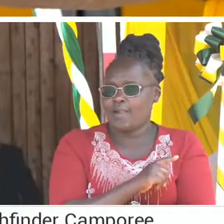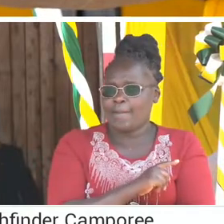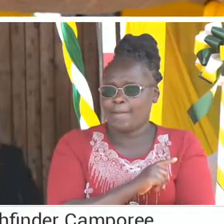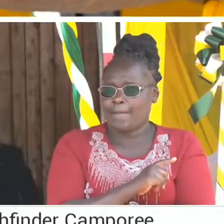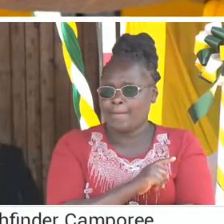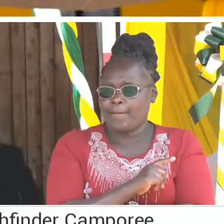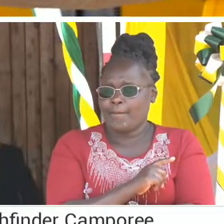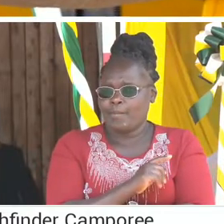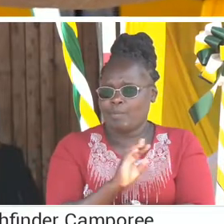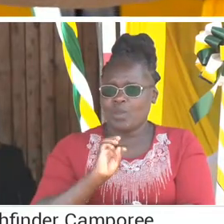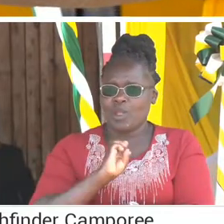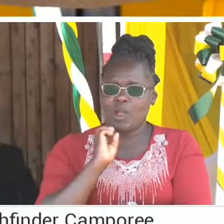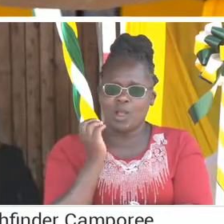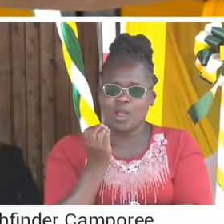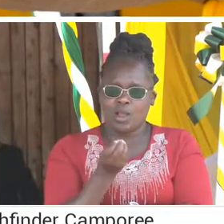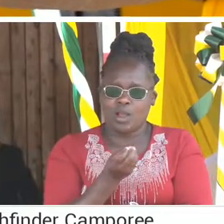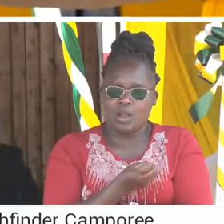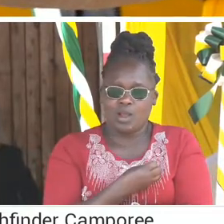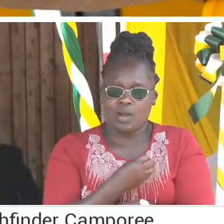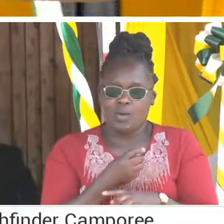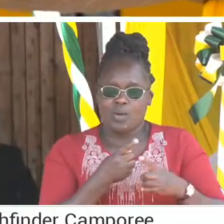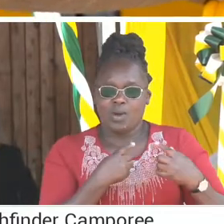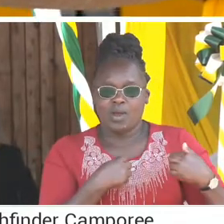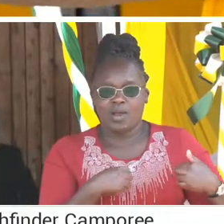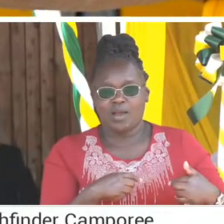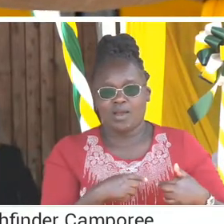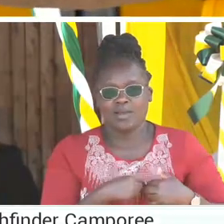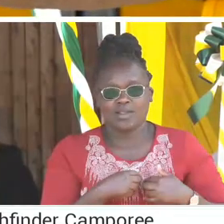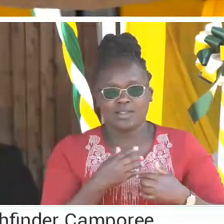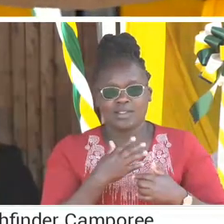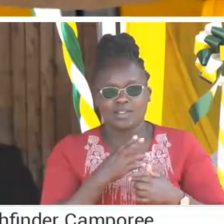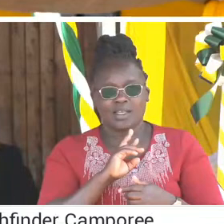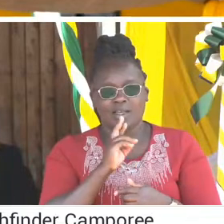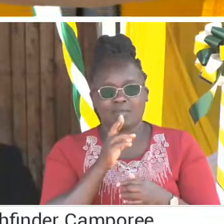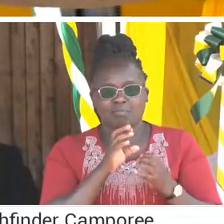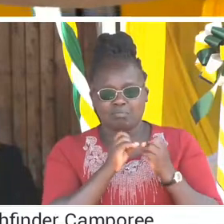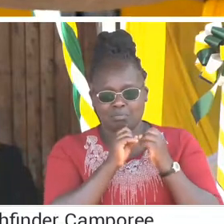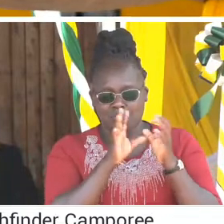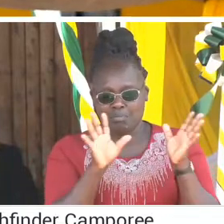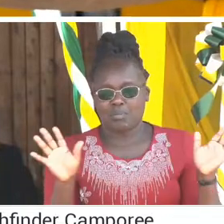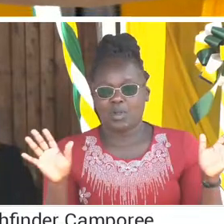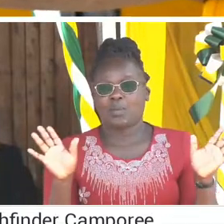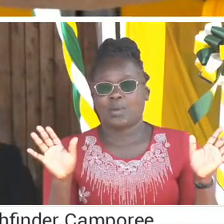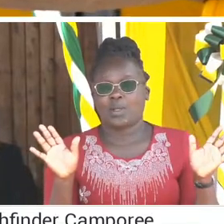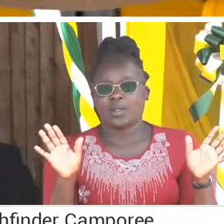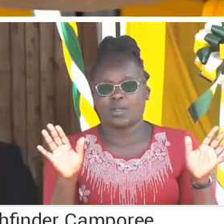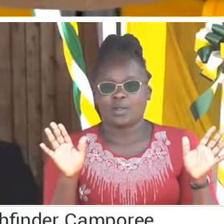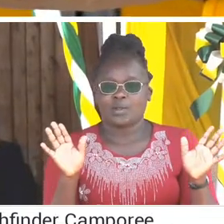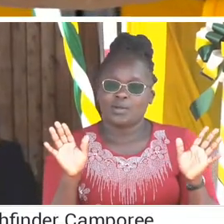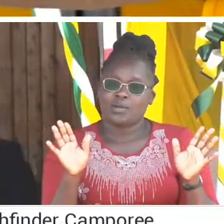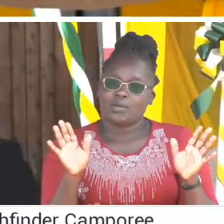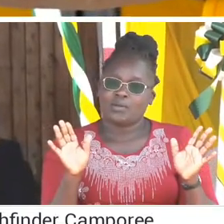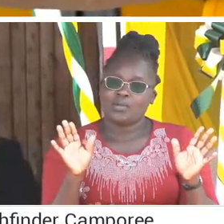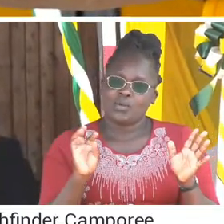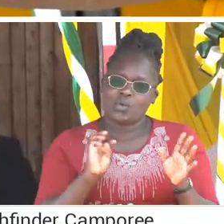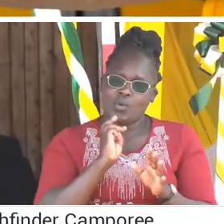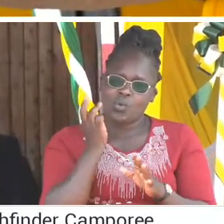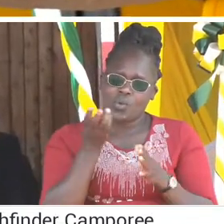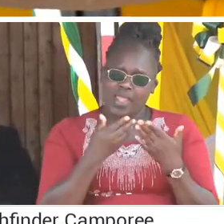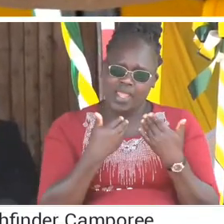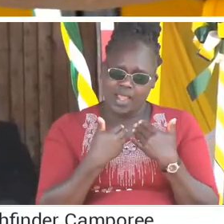with gratitude for the incredible journey we have just concluded. The 10 days